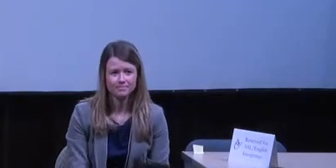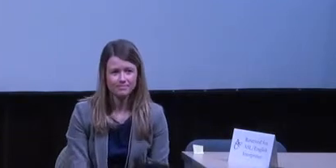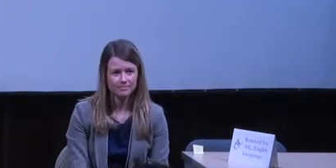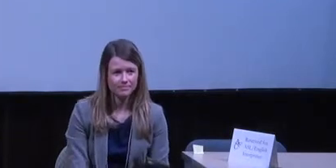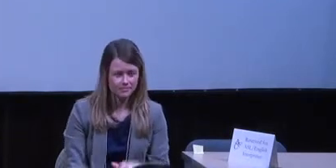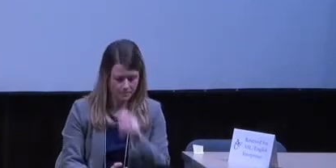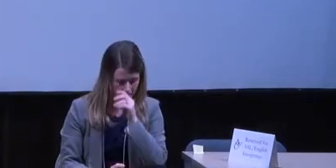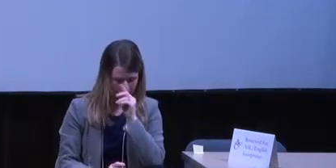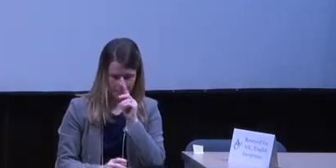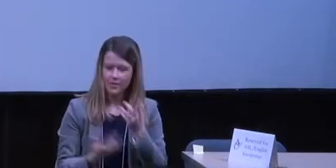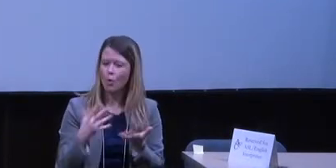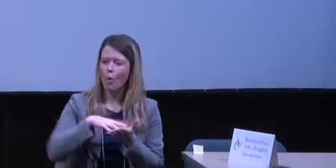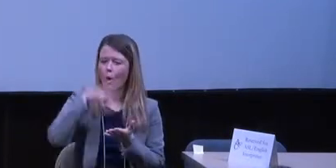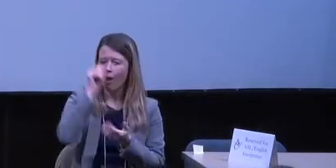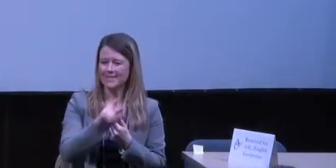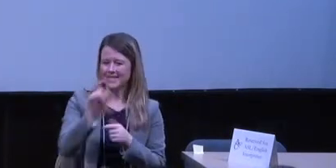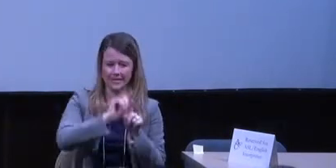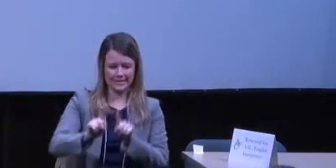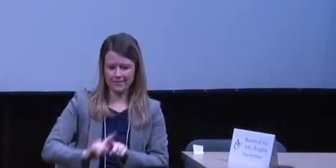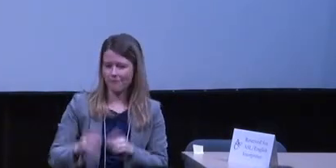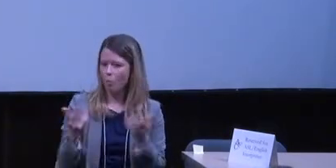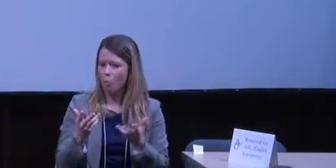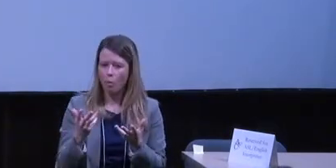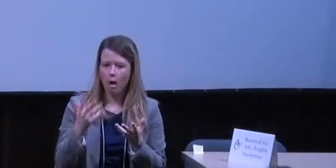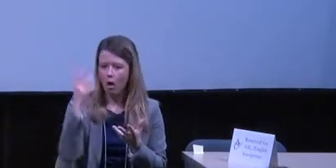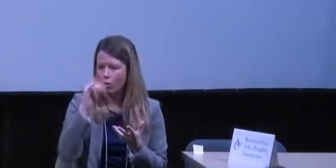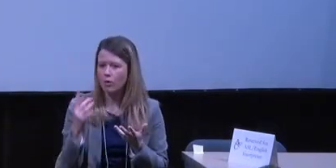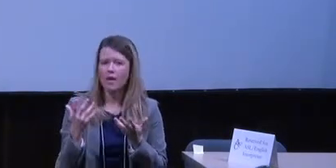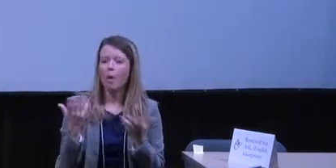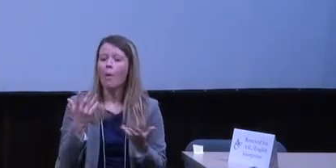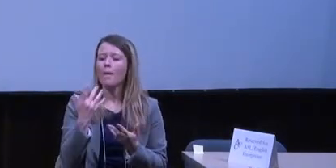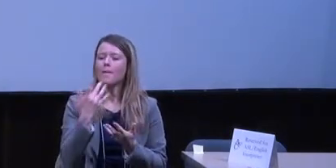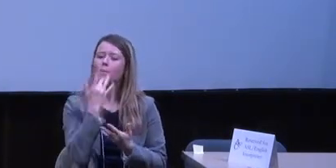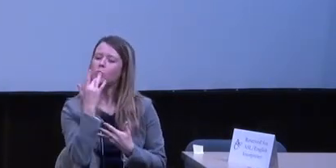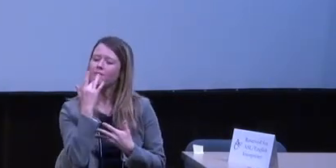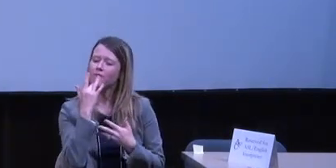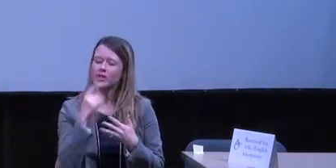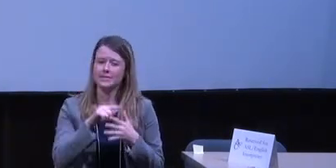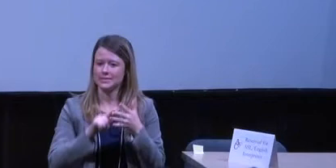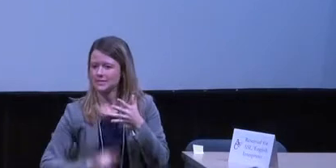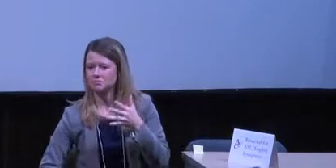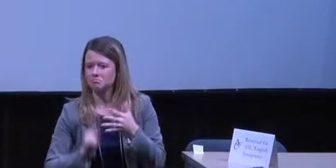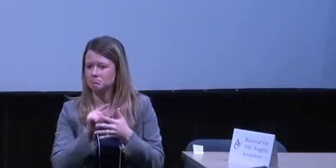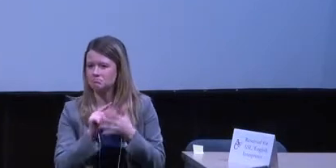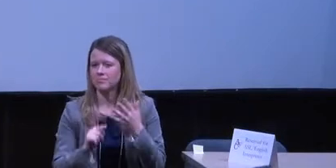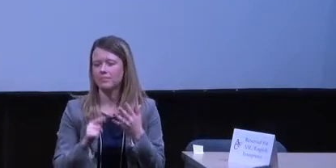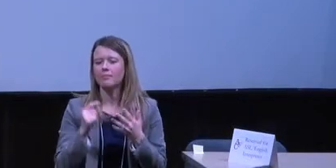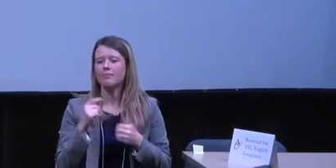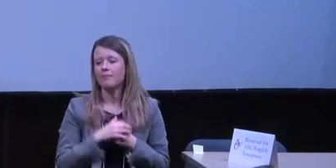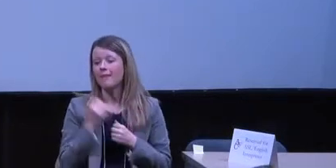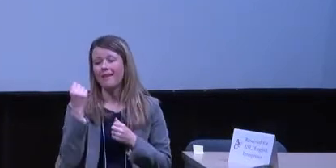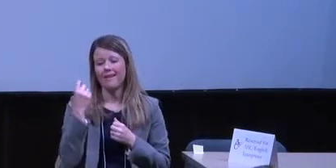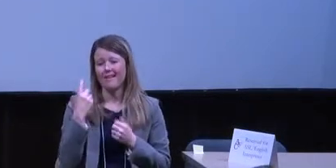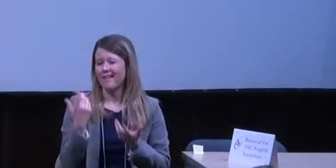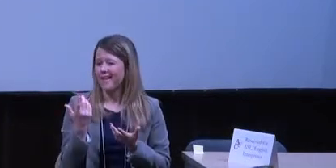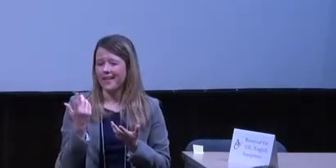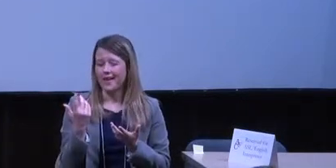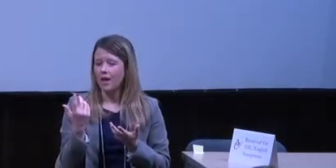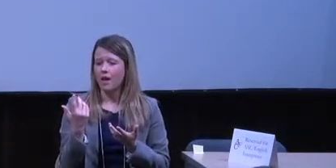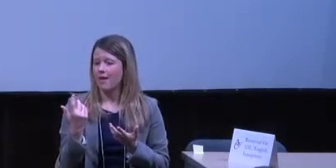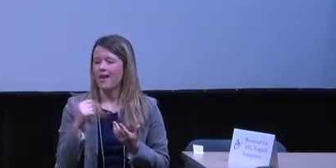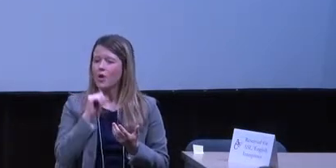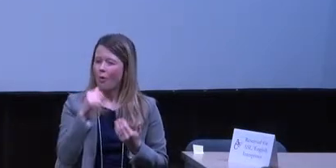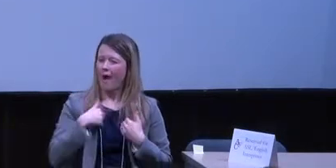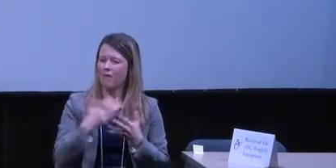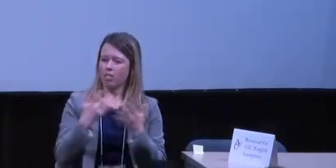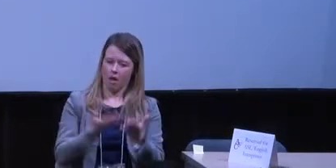So what are the different learning styles or preferences, since there's not a whole lot of evidence that supports learning styles,